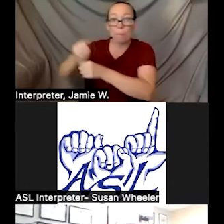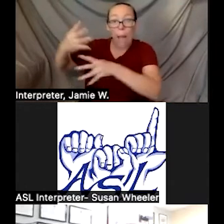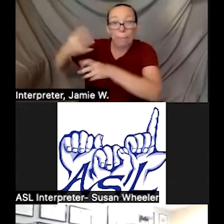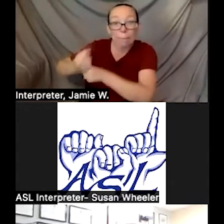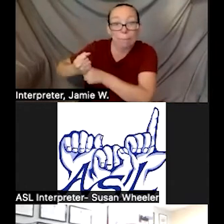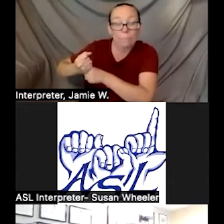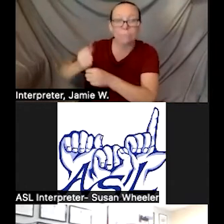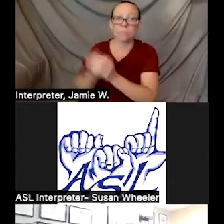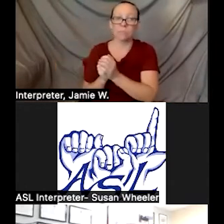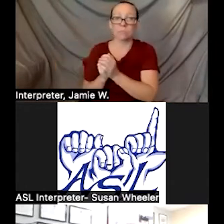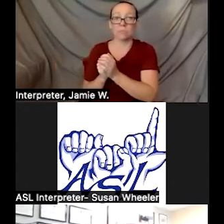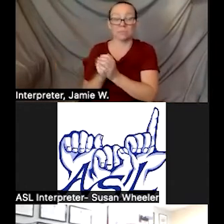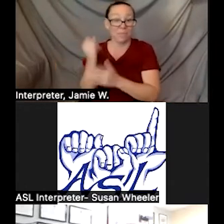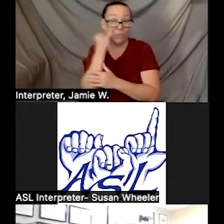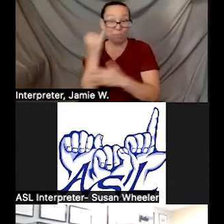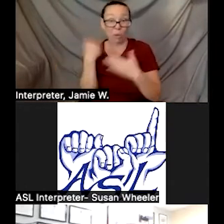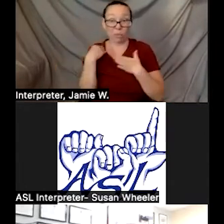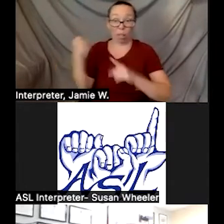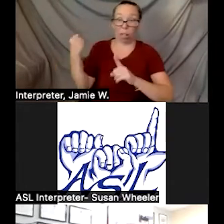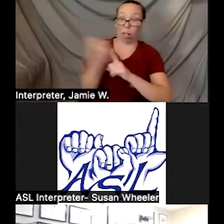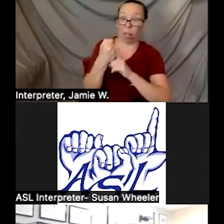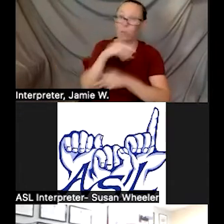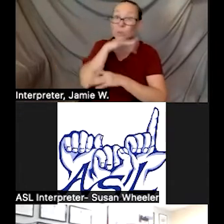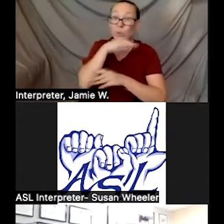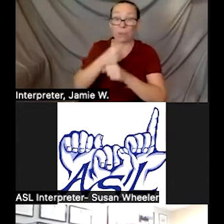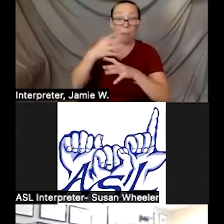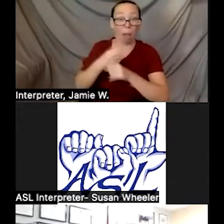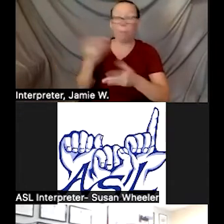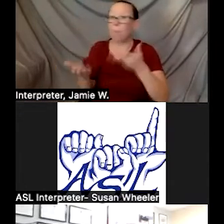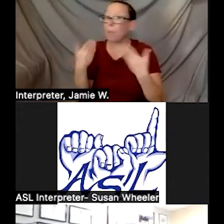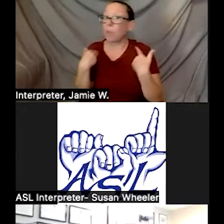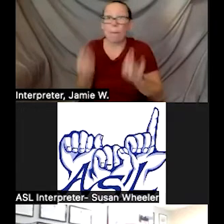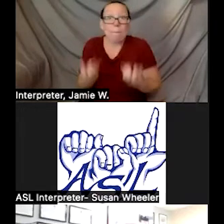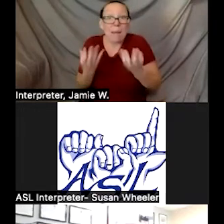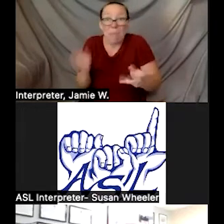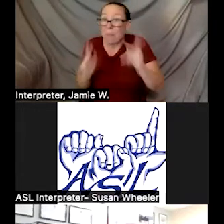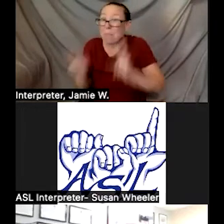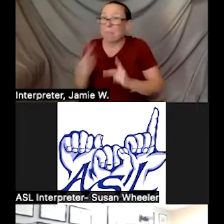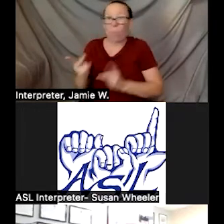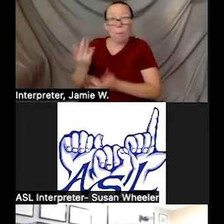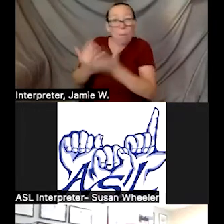there may be a significant number of burn victims that would require immediate care, radiation burns.